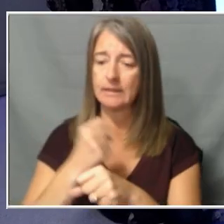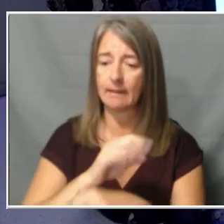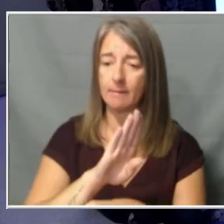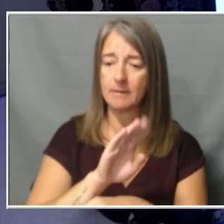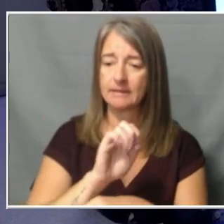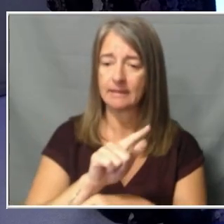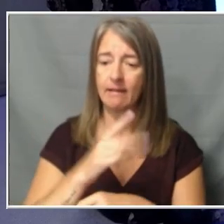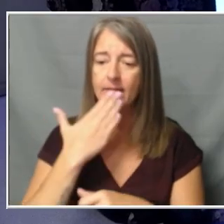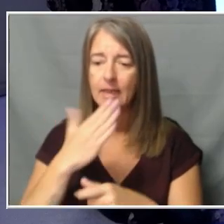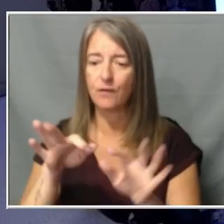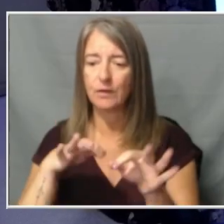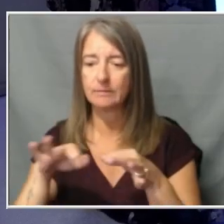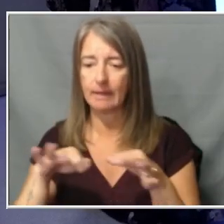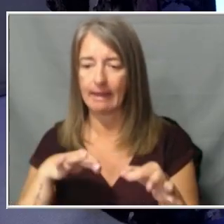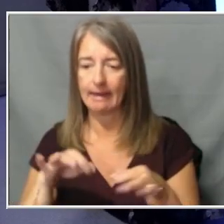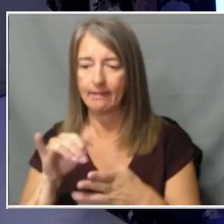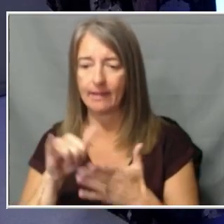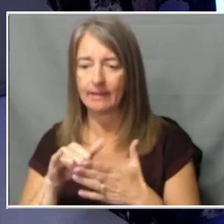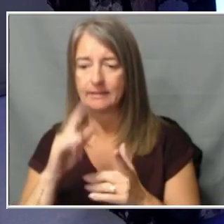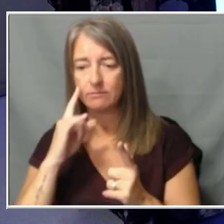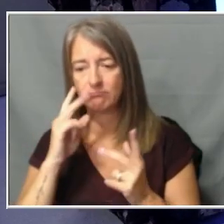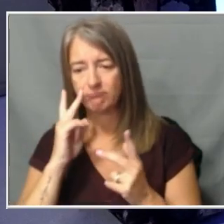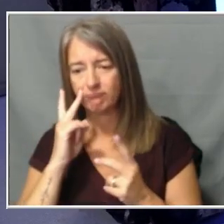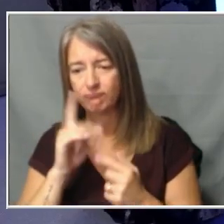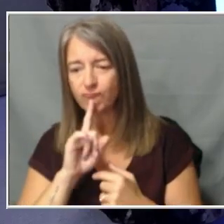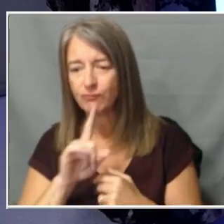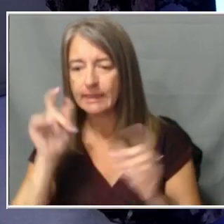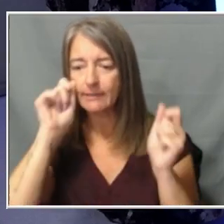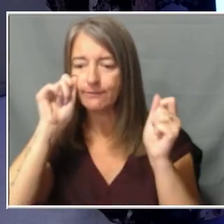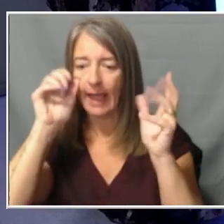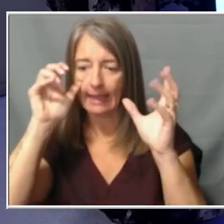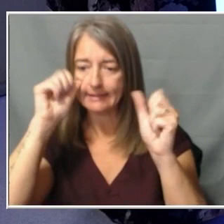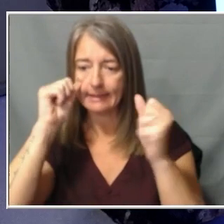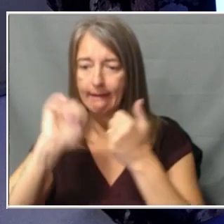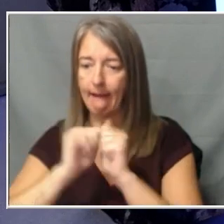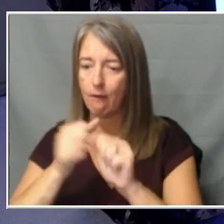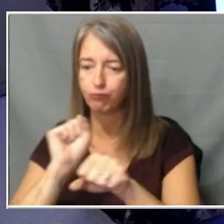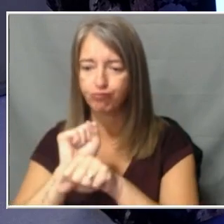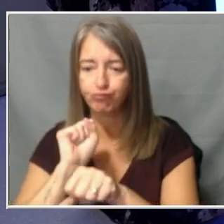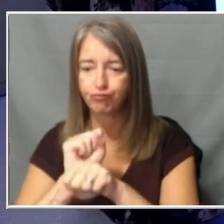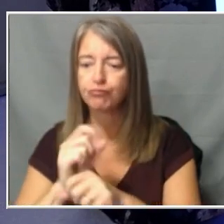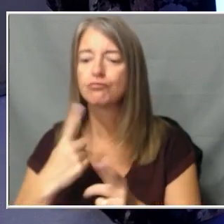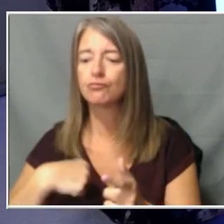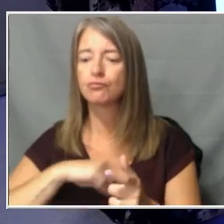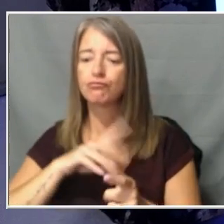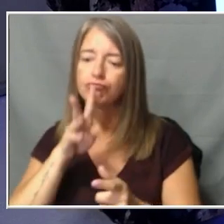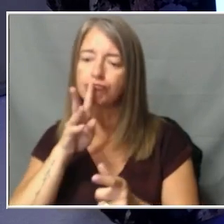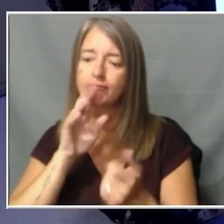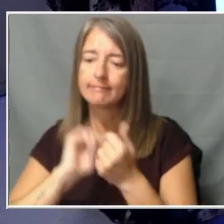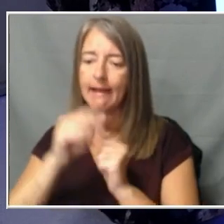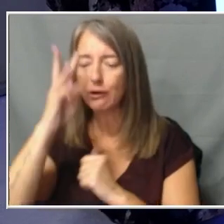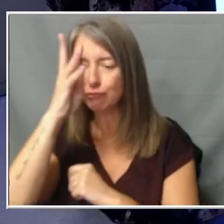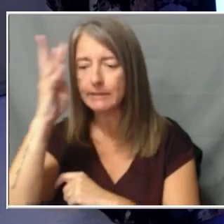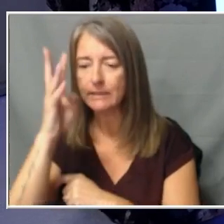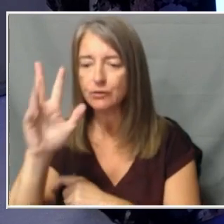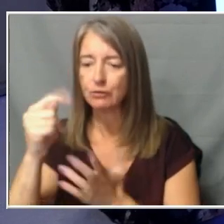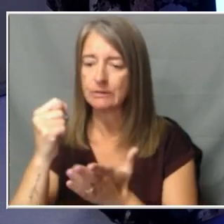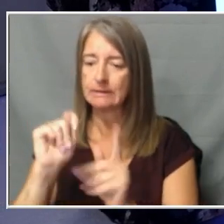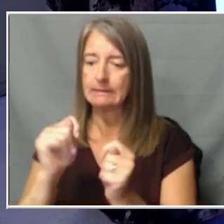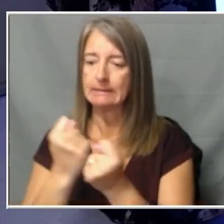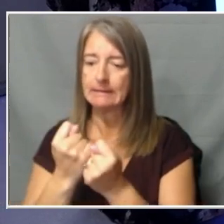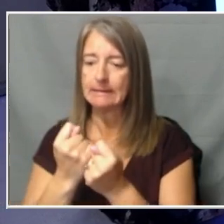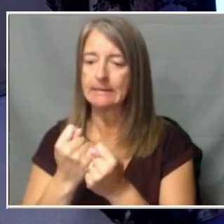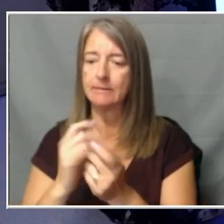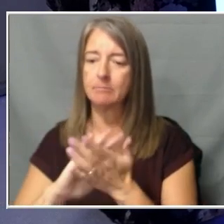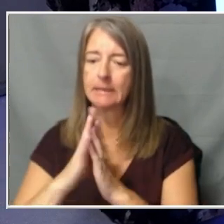It's so fascinating how that works. And we talked about how creative your team at the Cancer Center